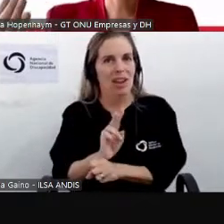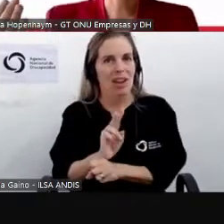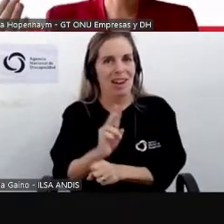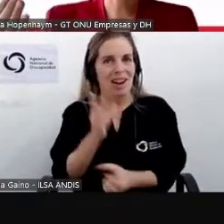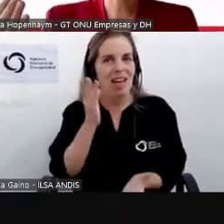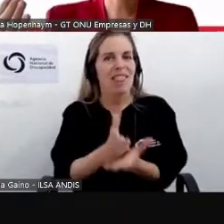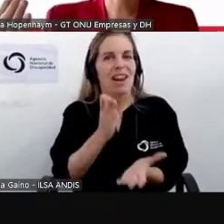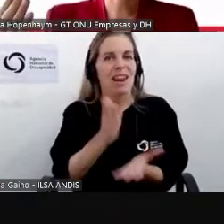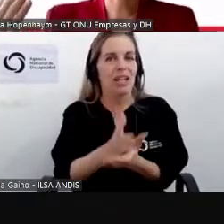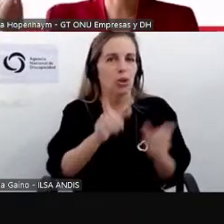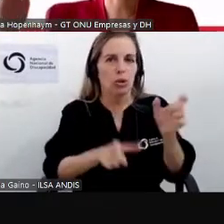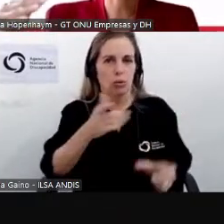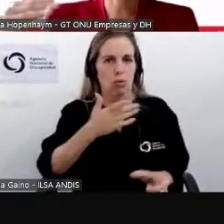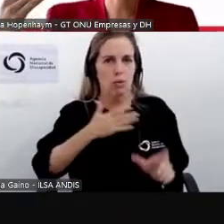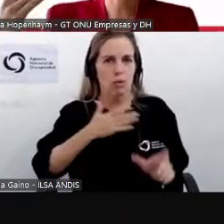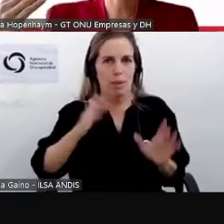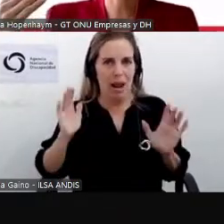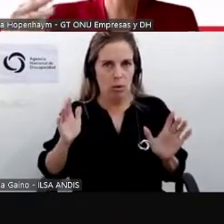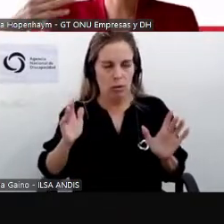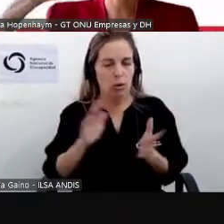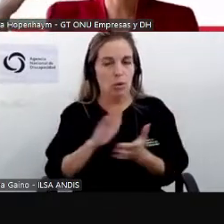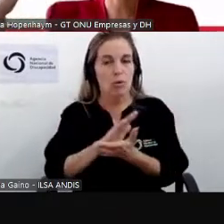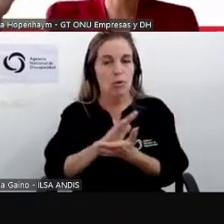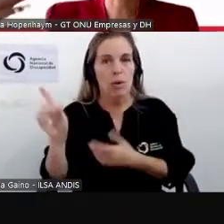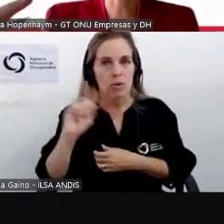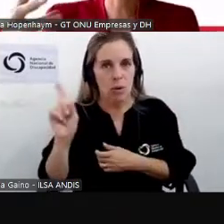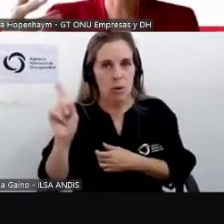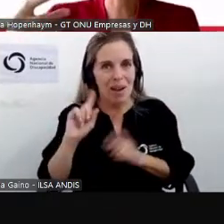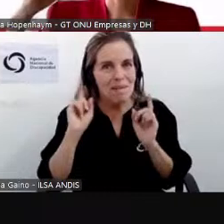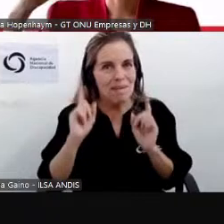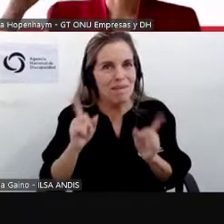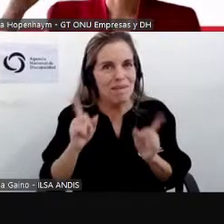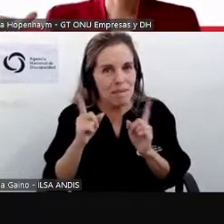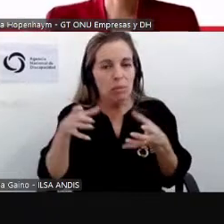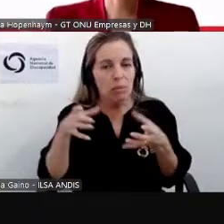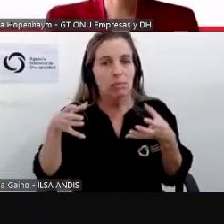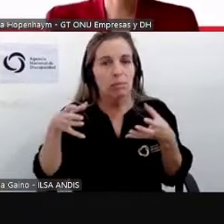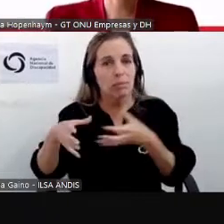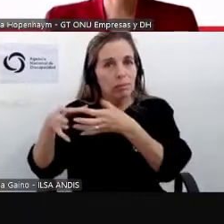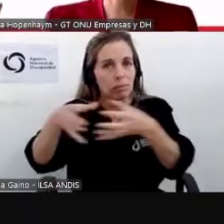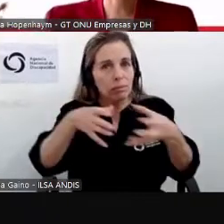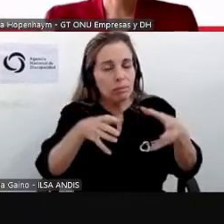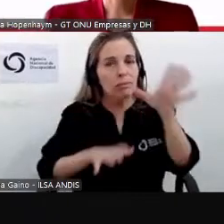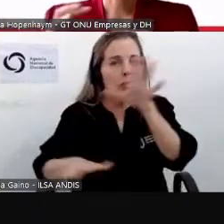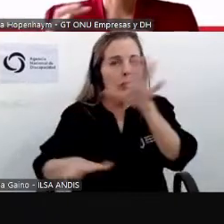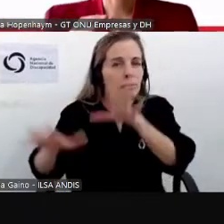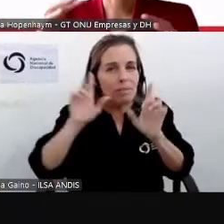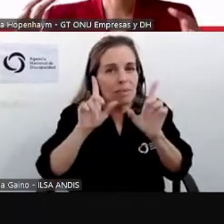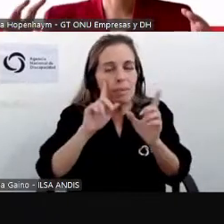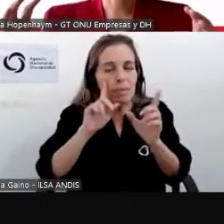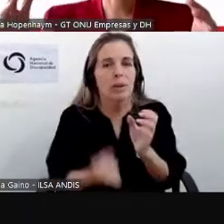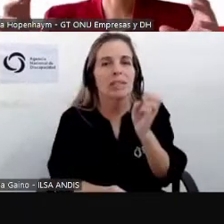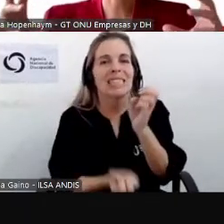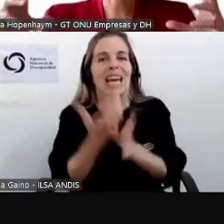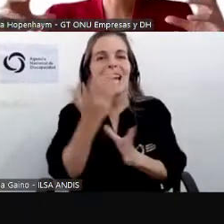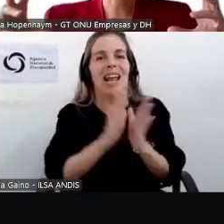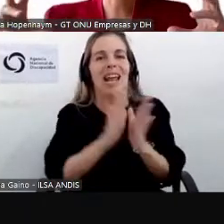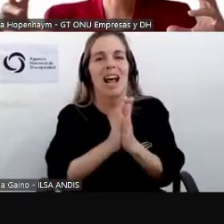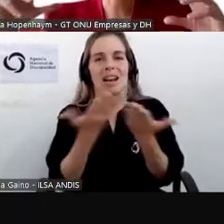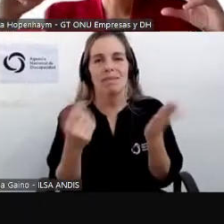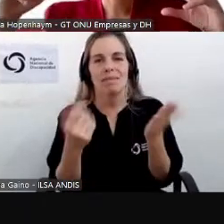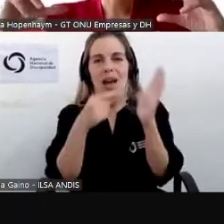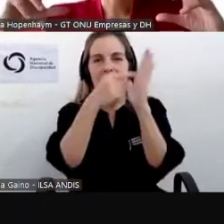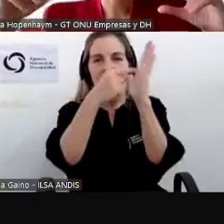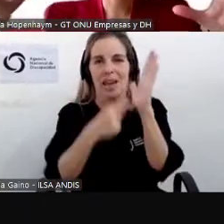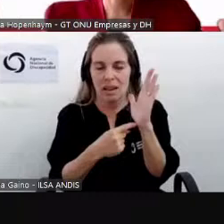prevention mitigation measures and monitor responses and communicate effectively. This principle collects every single element, and then they're broken down into other elements. And as I said earlier, there are OECD guidelines, there are